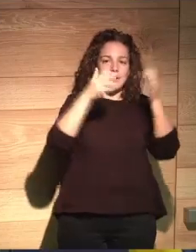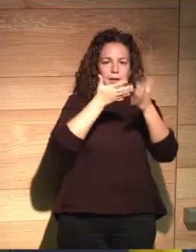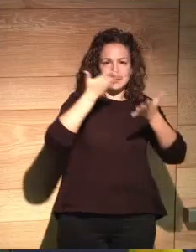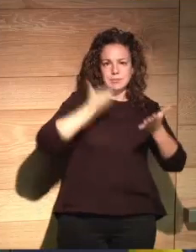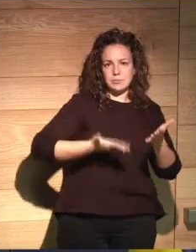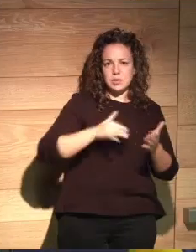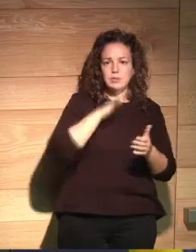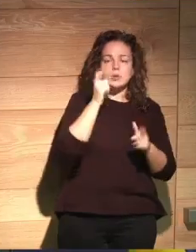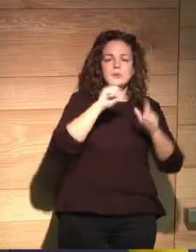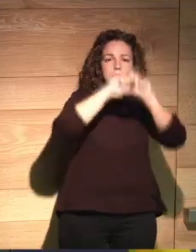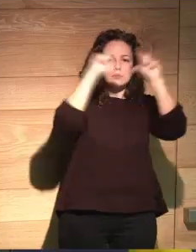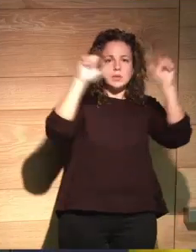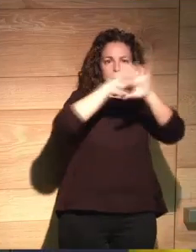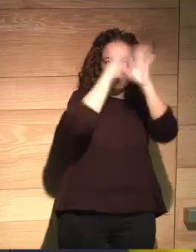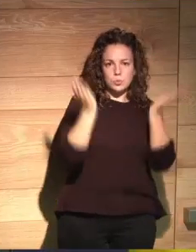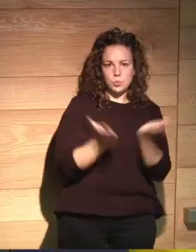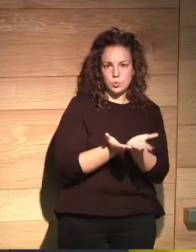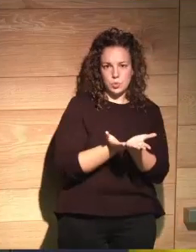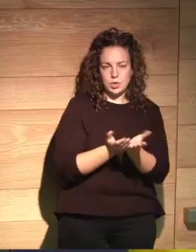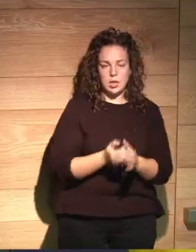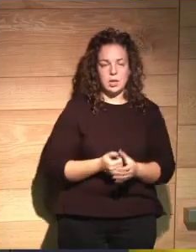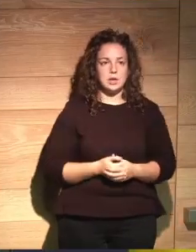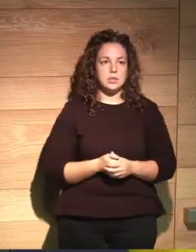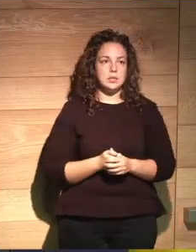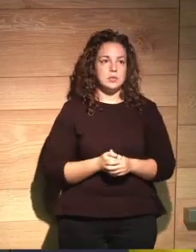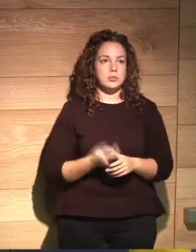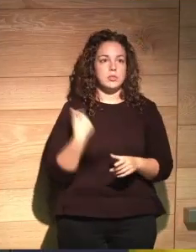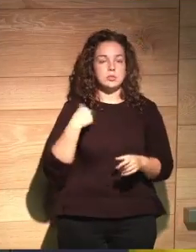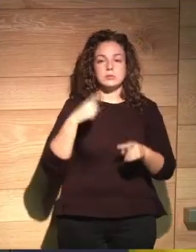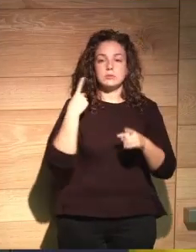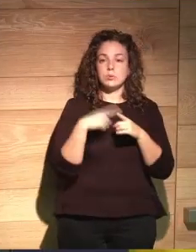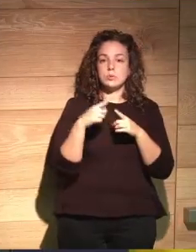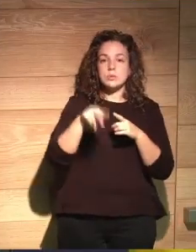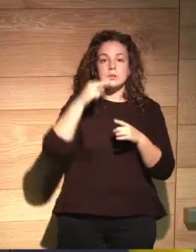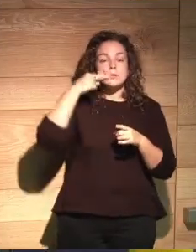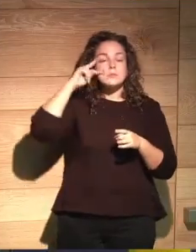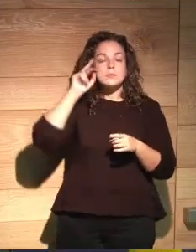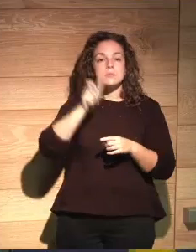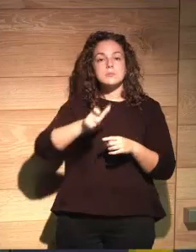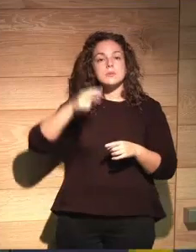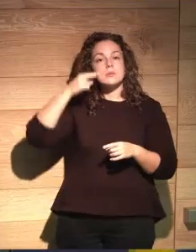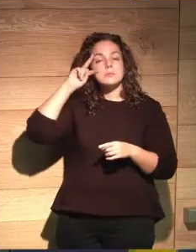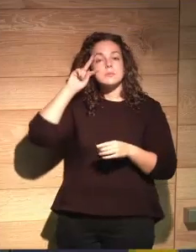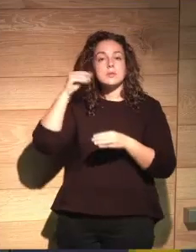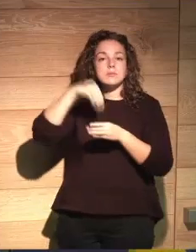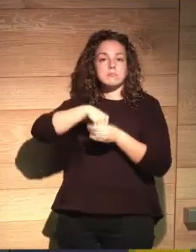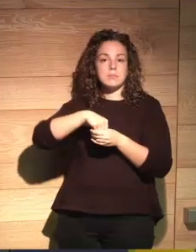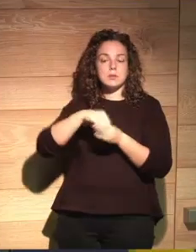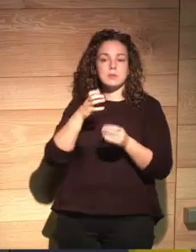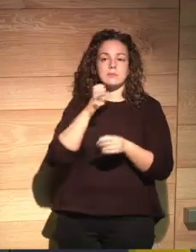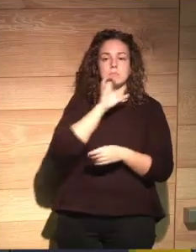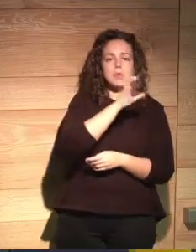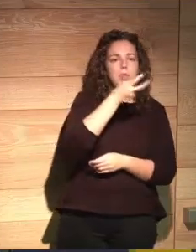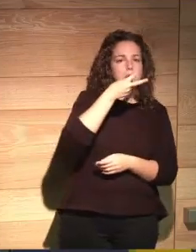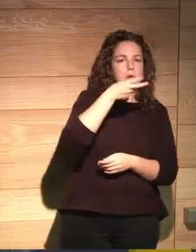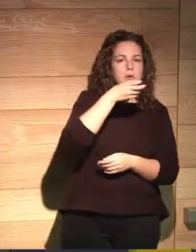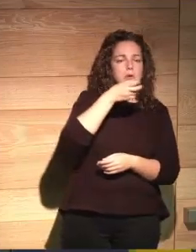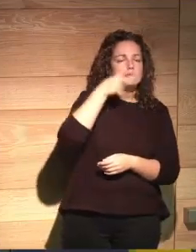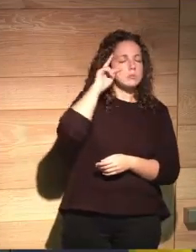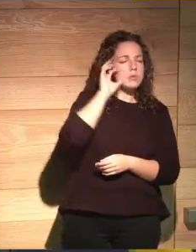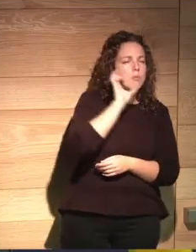Think about big companies that operate on a worldwide level. They have a whole set of experts